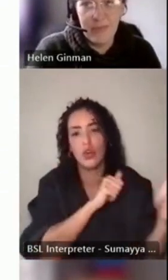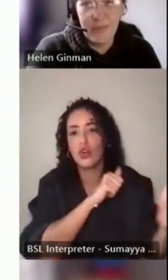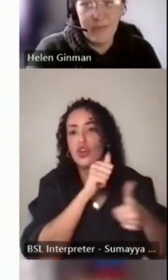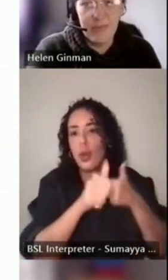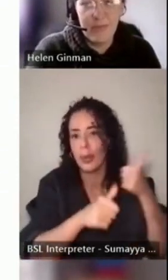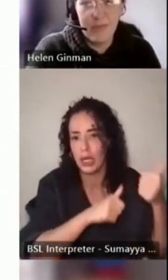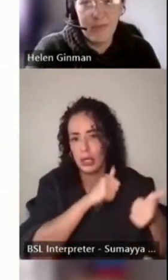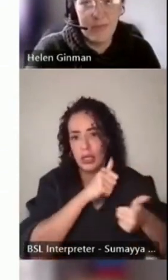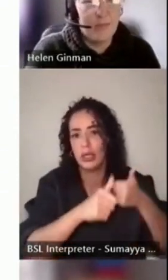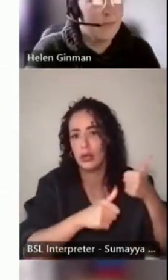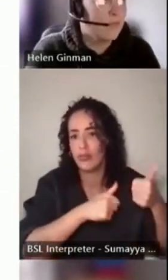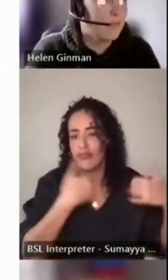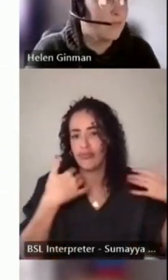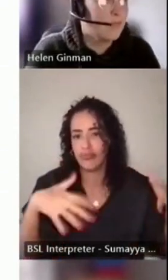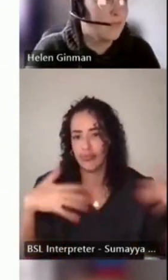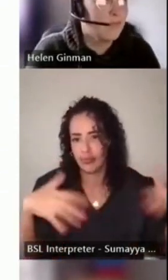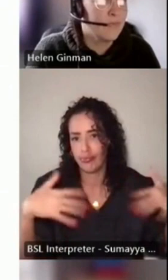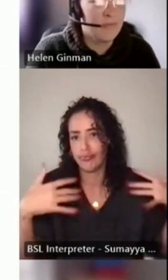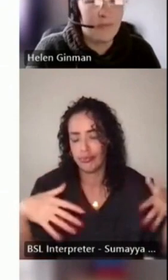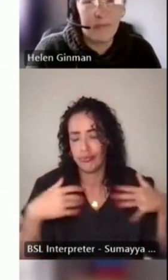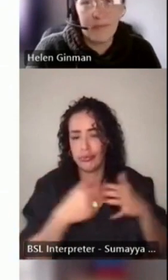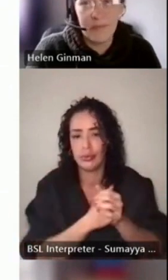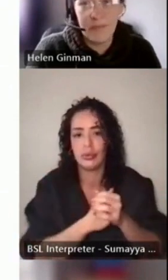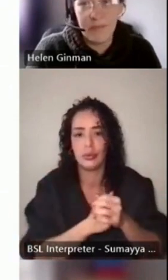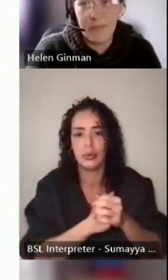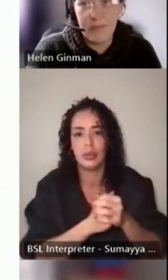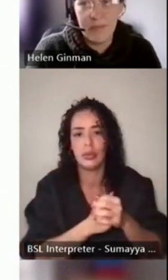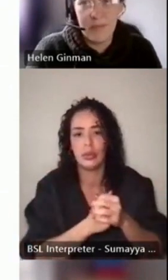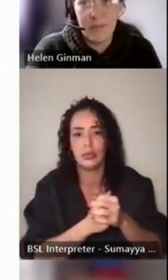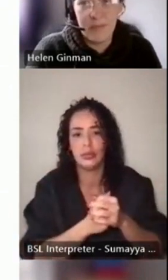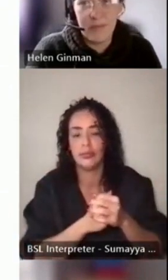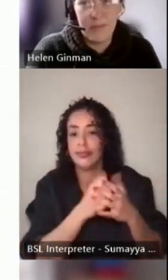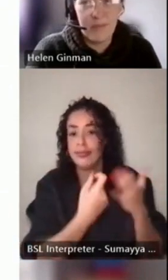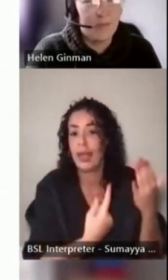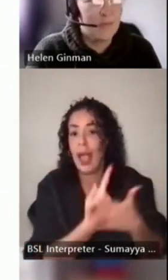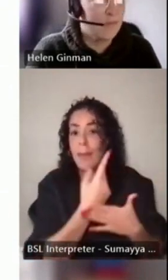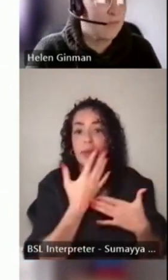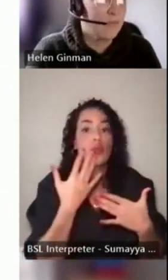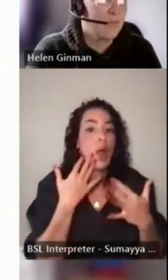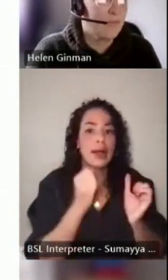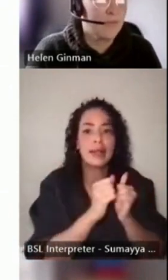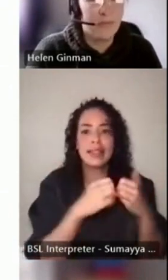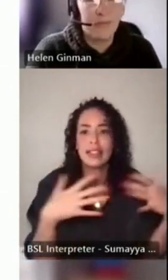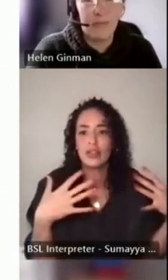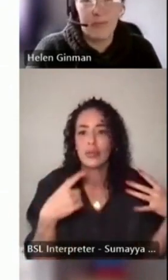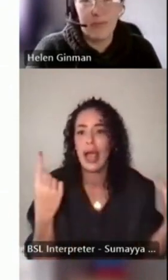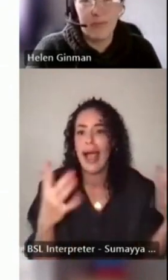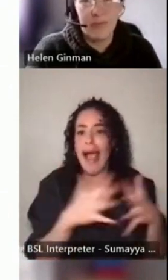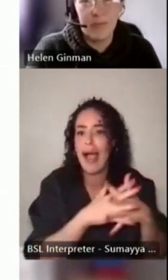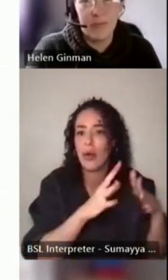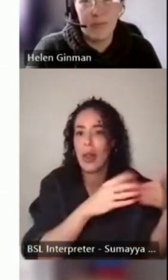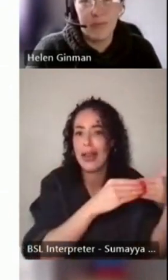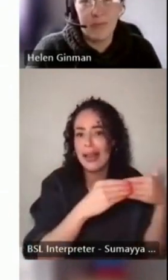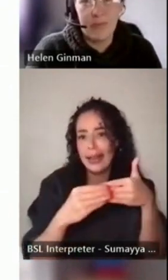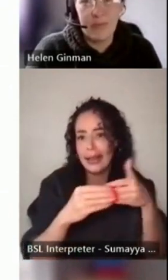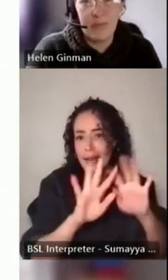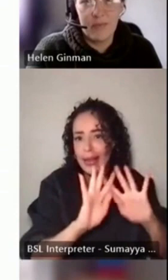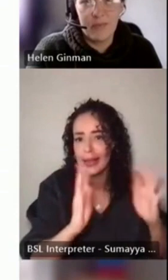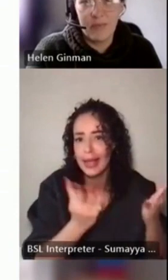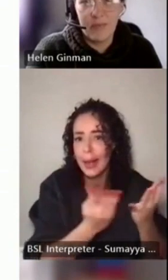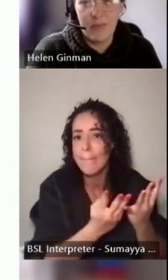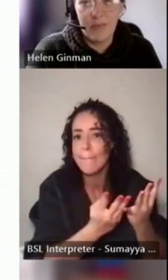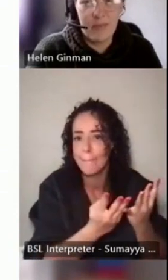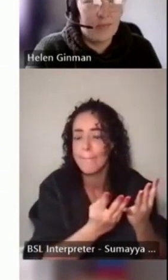of conflict in the workplace. So this tends to occur when there's disagreement about how to lead a team. So this